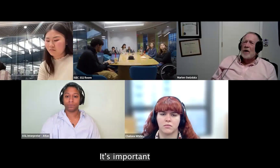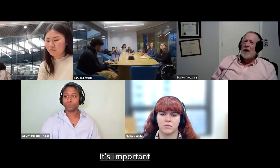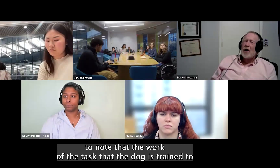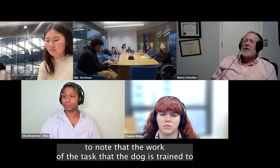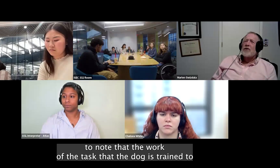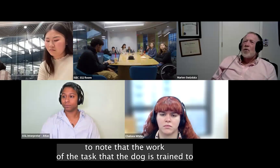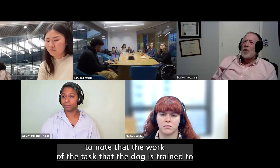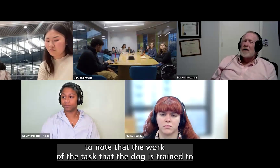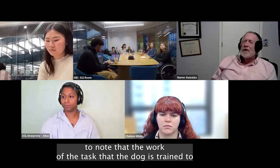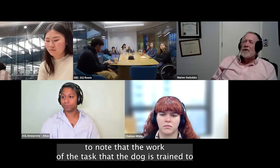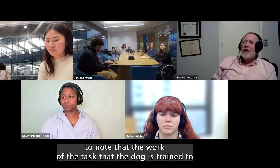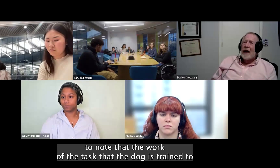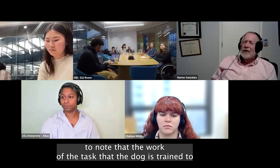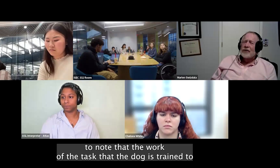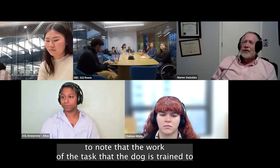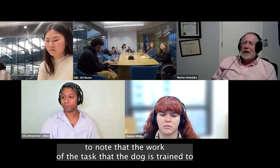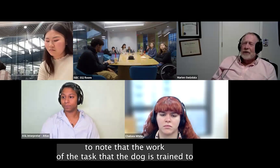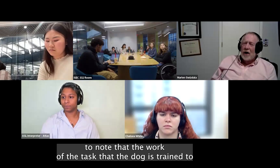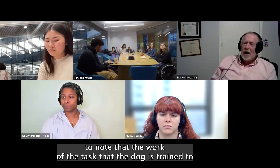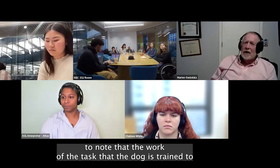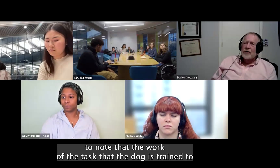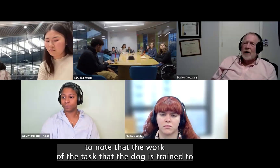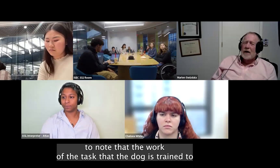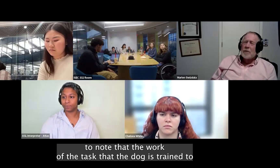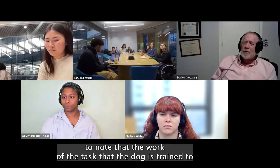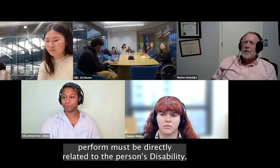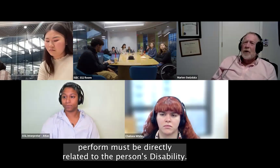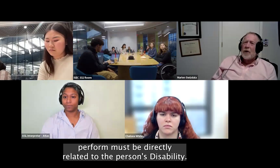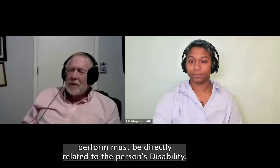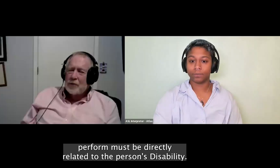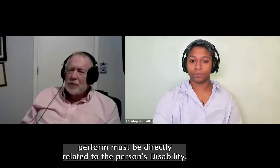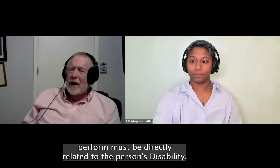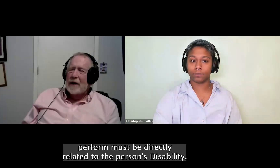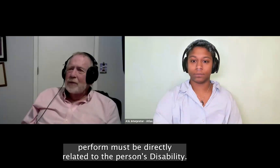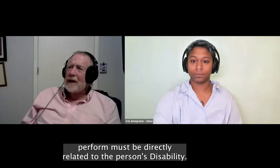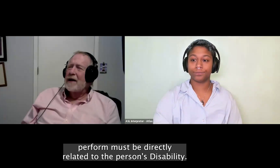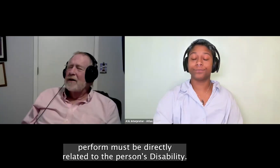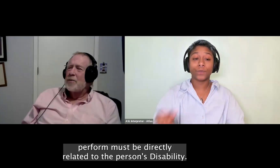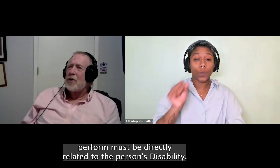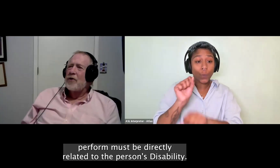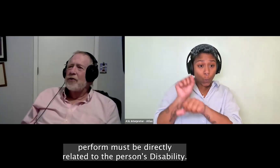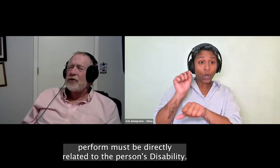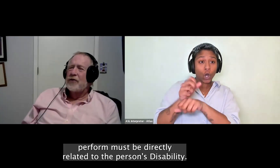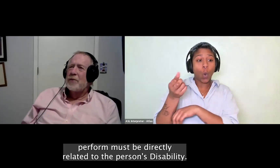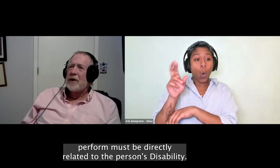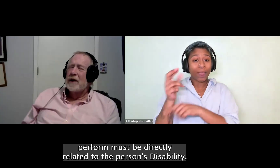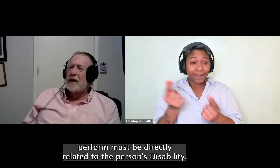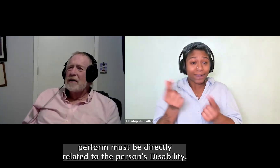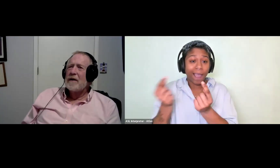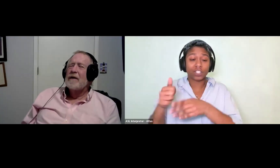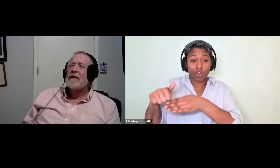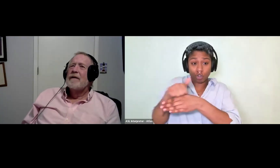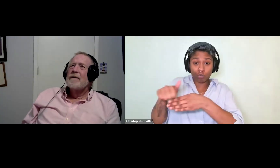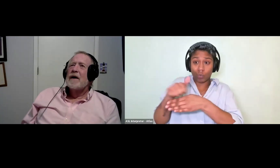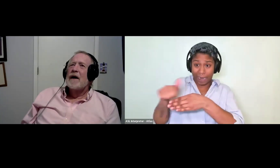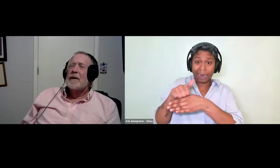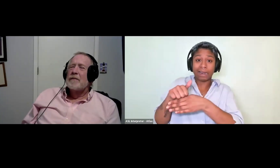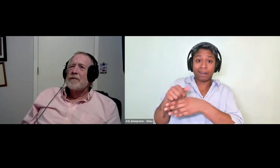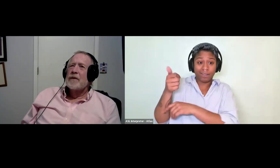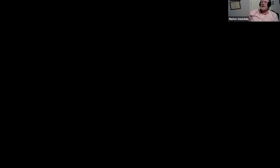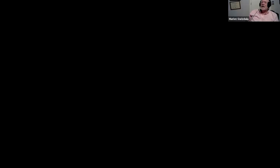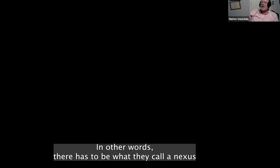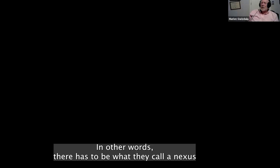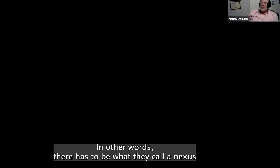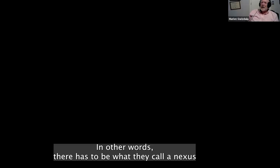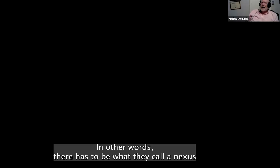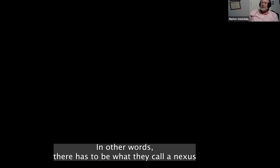It's important to note that the work or the tasks that the dog is trained to perform must be directly related to the person's disability.